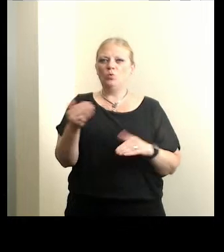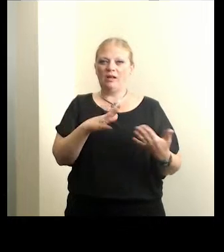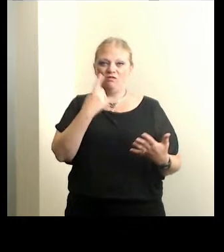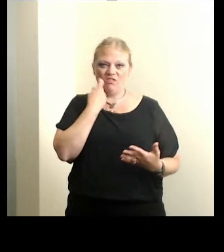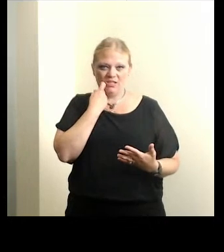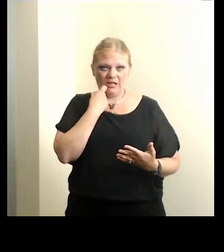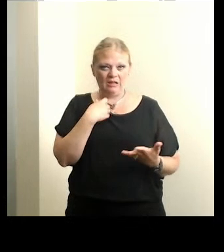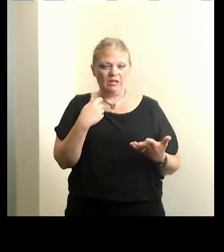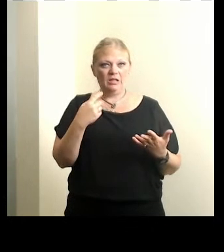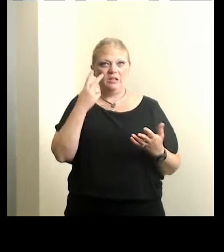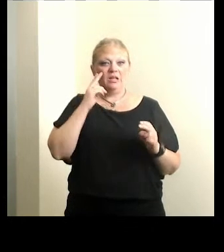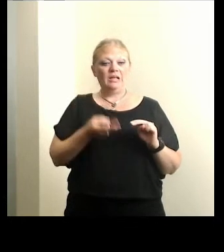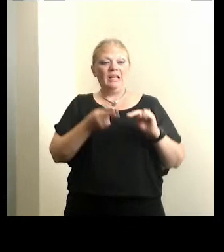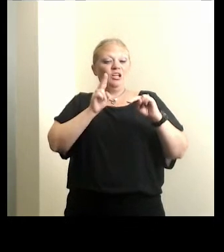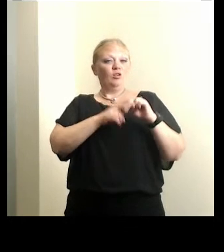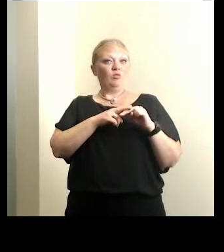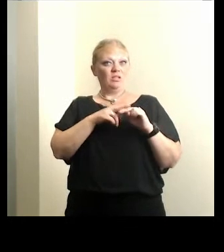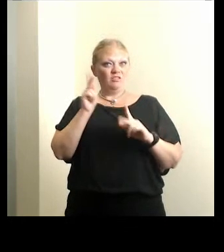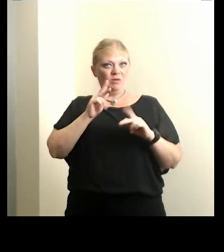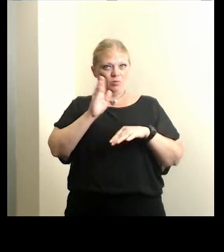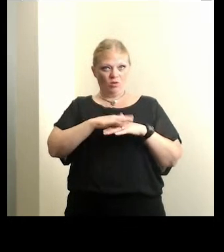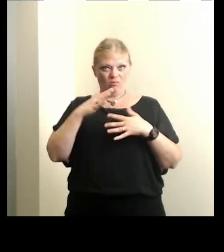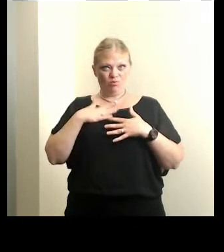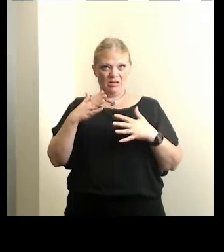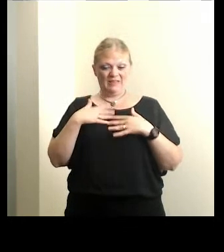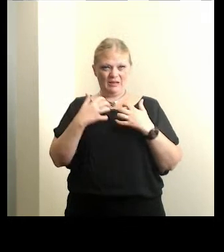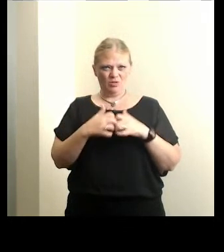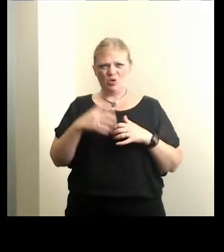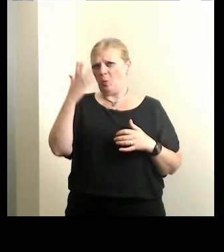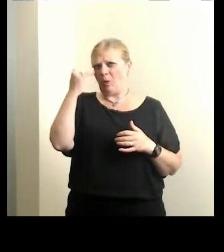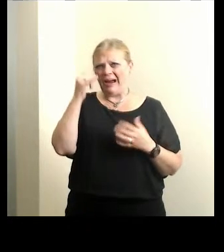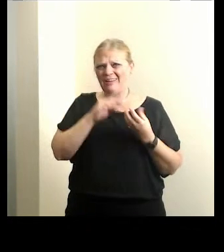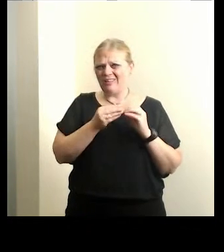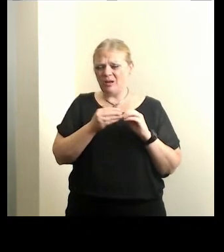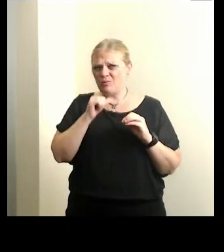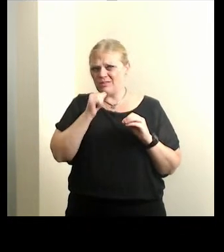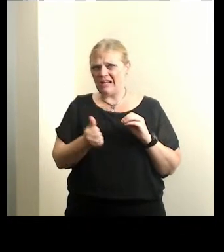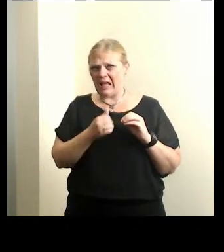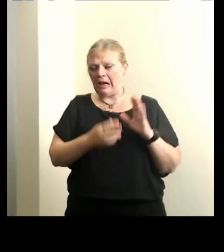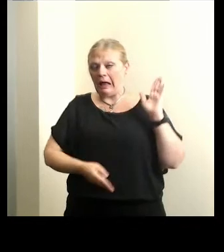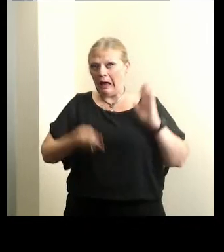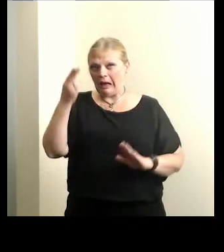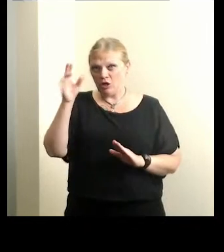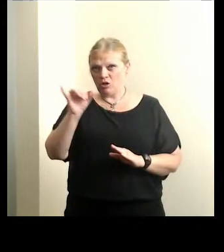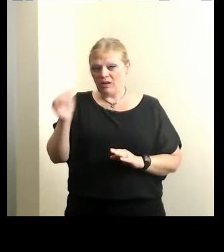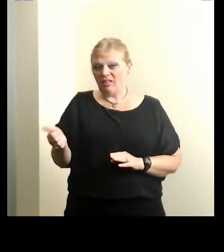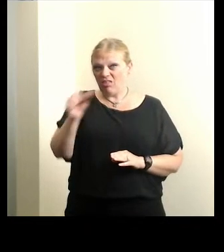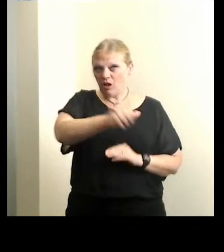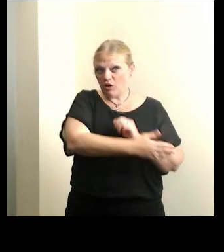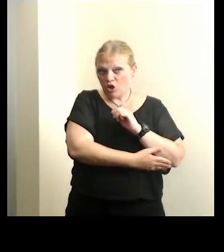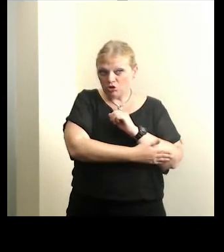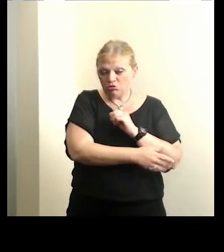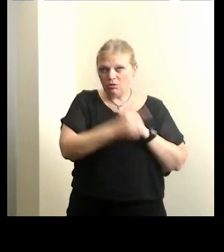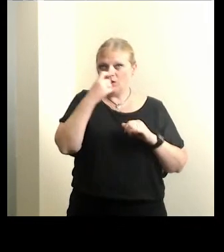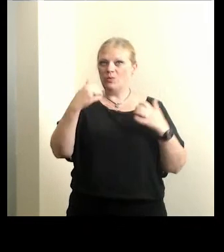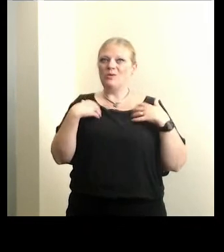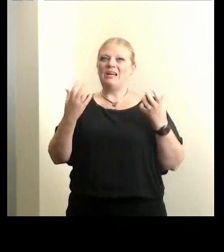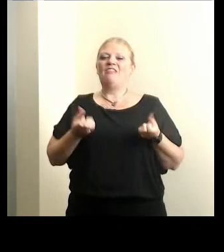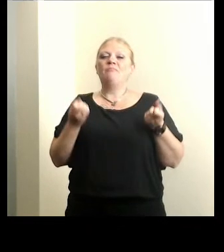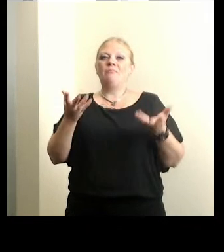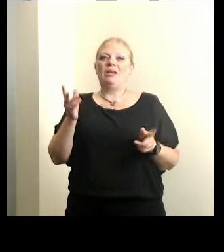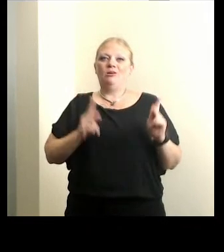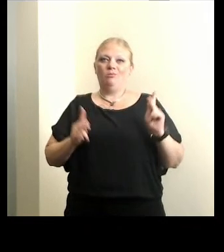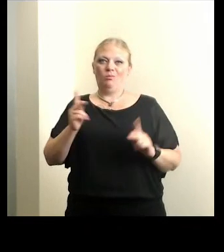have seen an increase in the number of individuals on ventilators. Why are these numbers not higher like the rest of the country? Because we have a lot of people